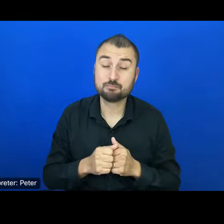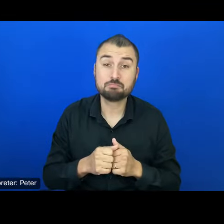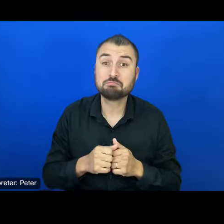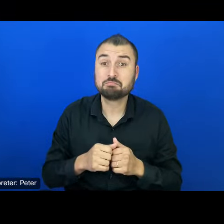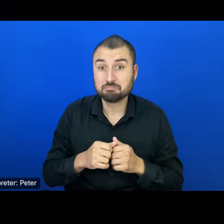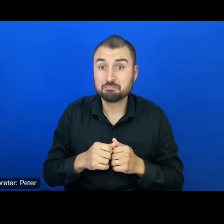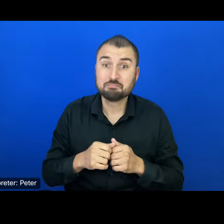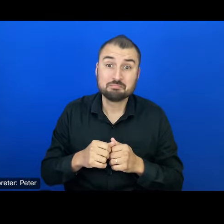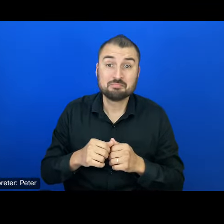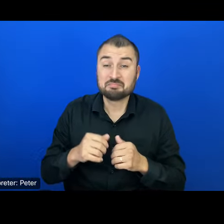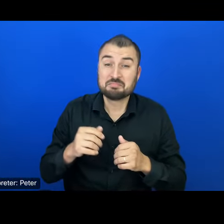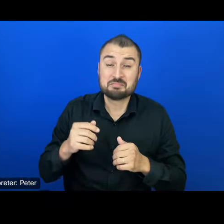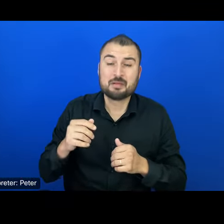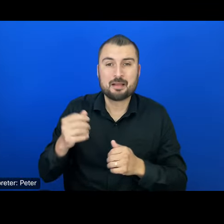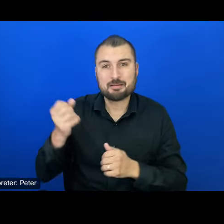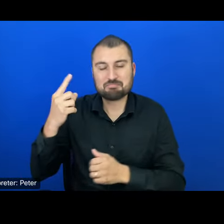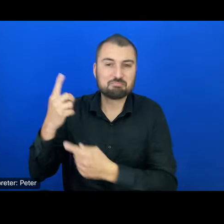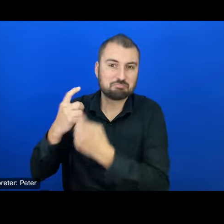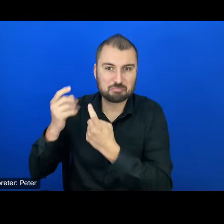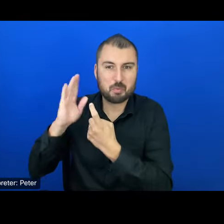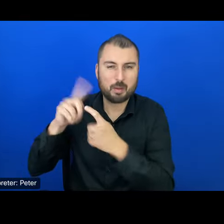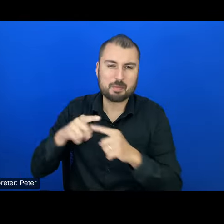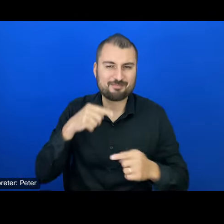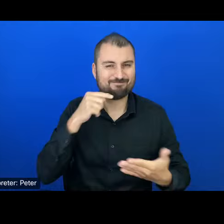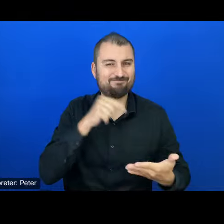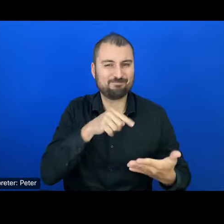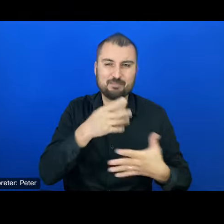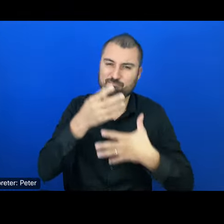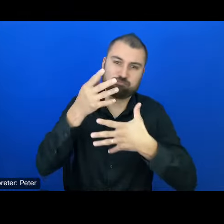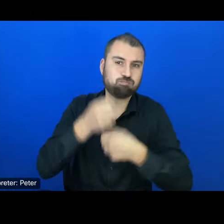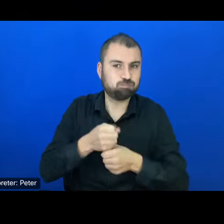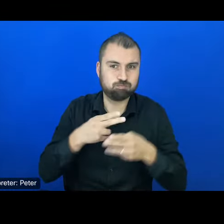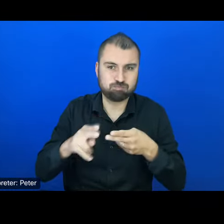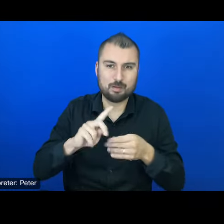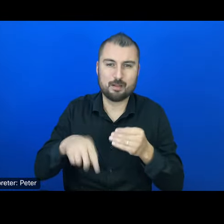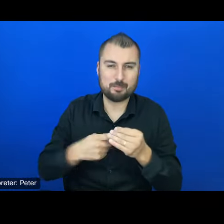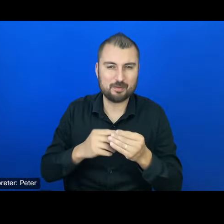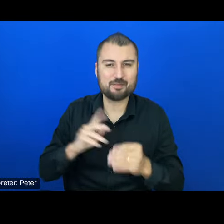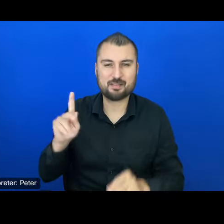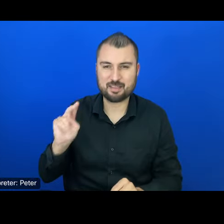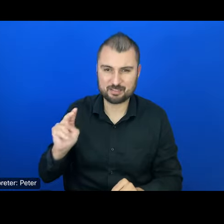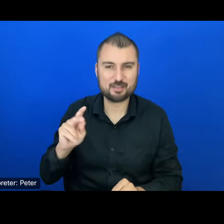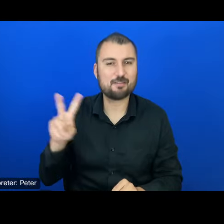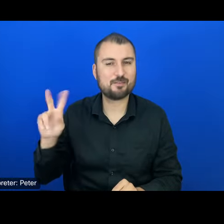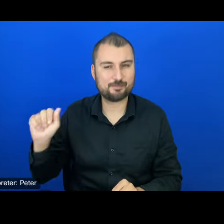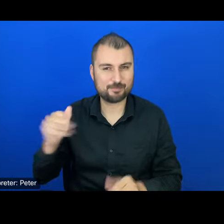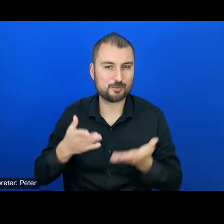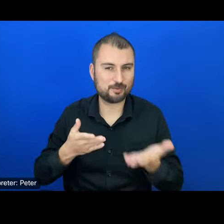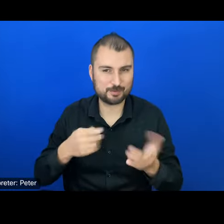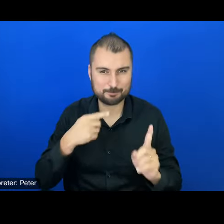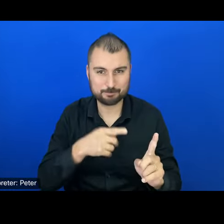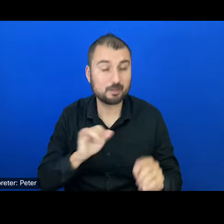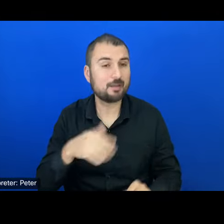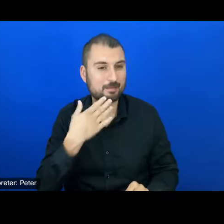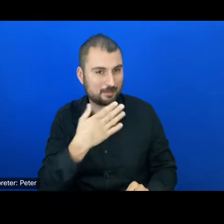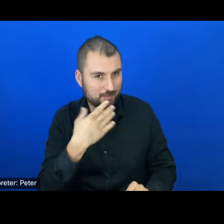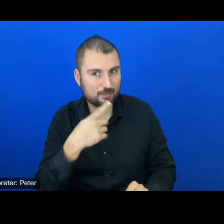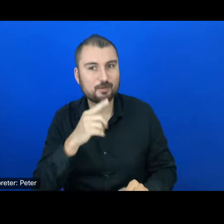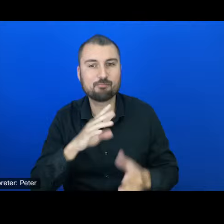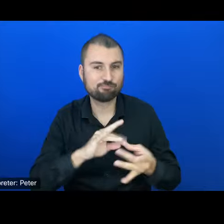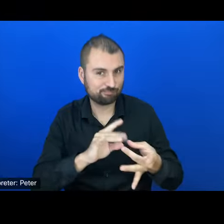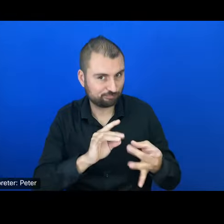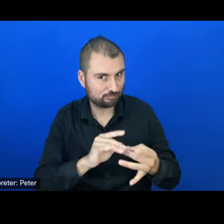kind of a quick overview of our projects and where we're at with the Kansas Office of Veteran Services. Thank you. No, very, very good interview, and I appreciate you coming in to